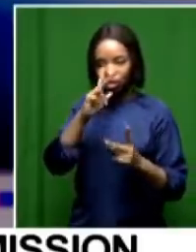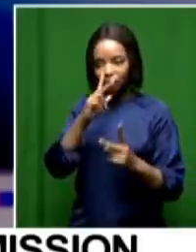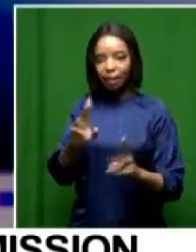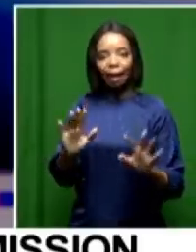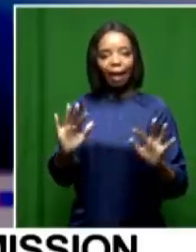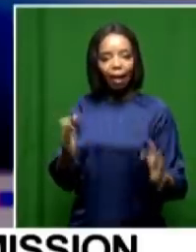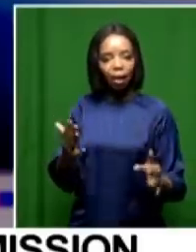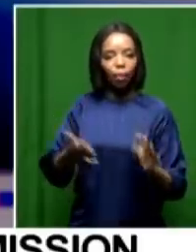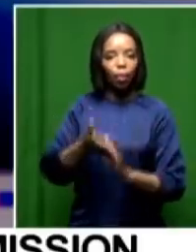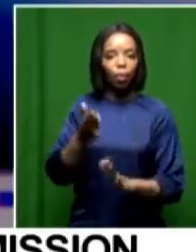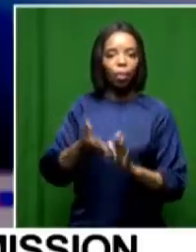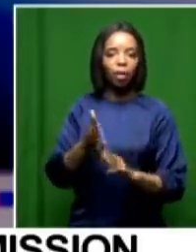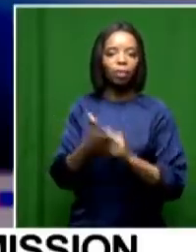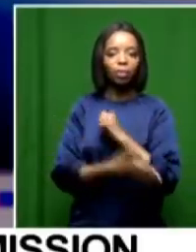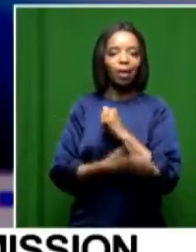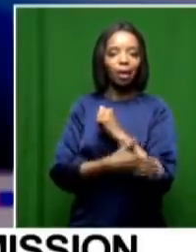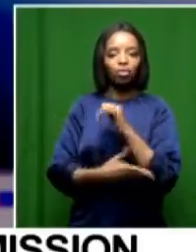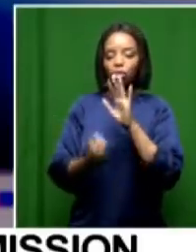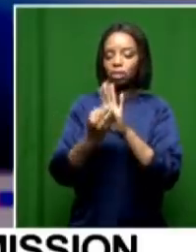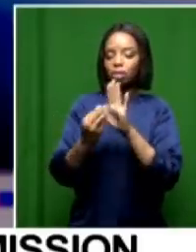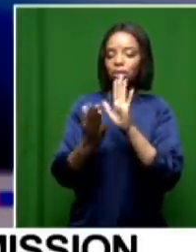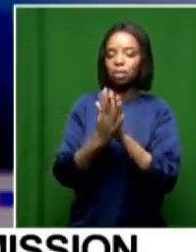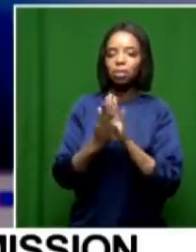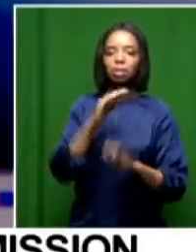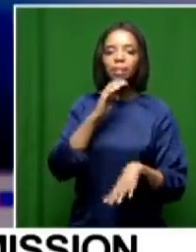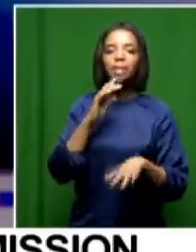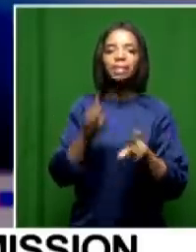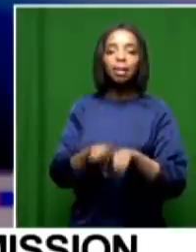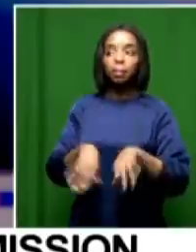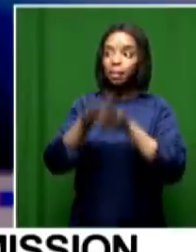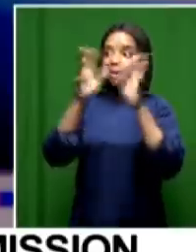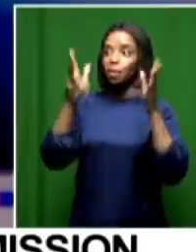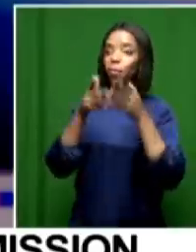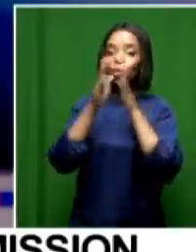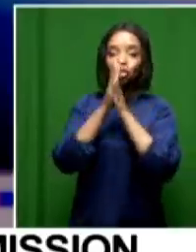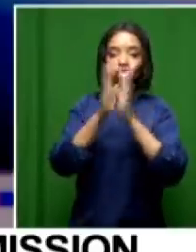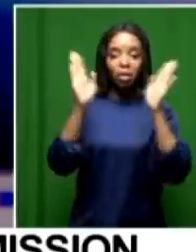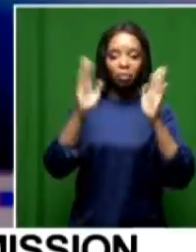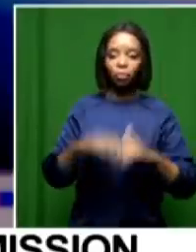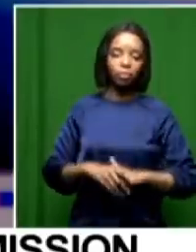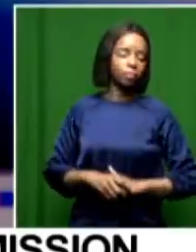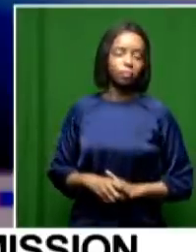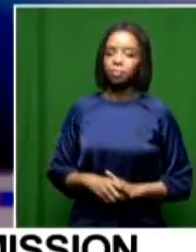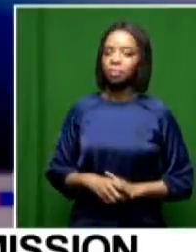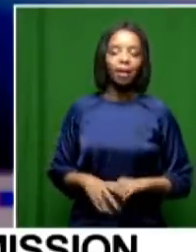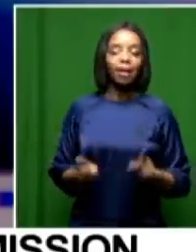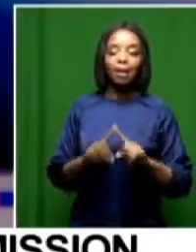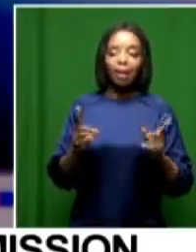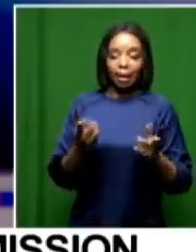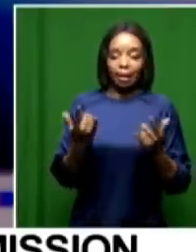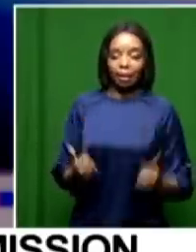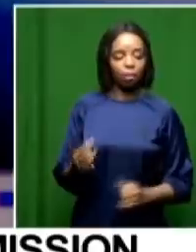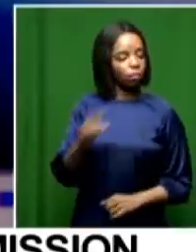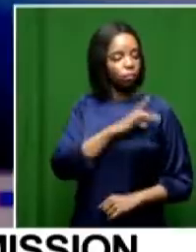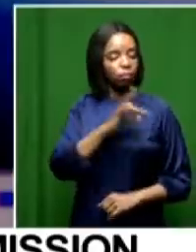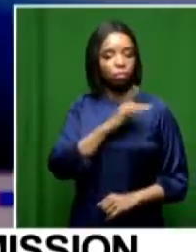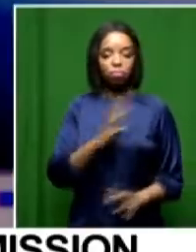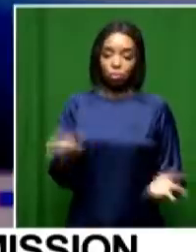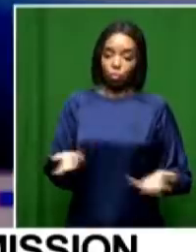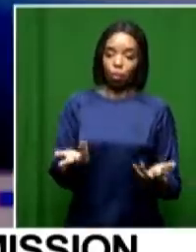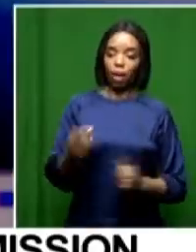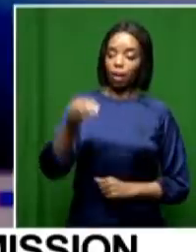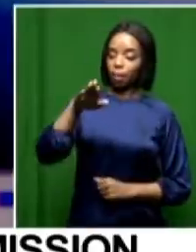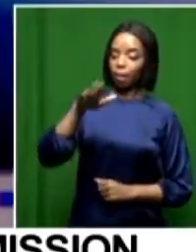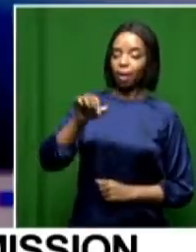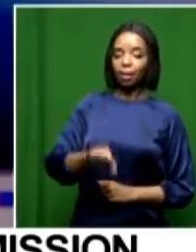that were named was no different to how they operated in the world generally. And our primary concern now is where are the banks of South Africa which are so quick to shut